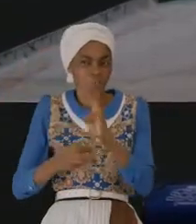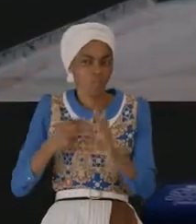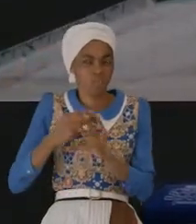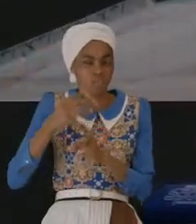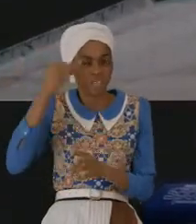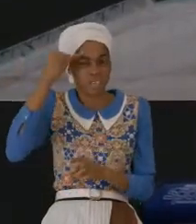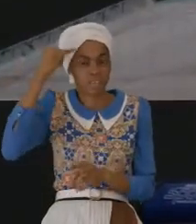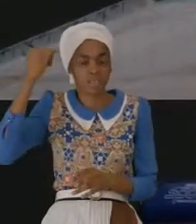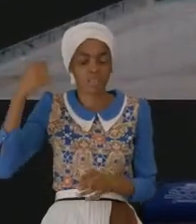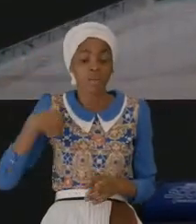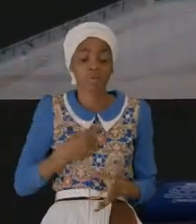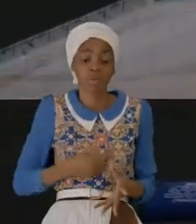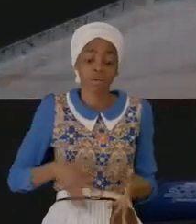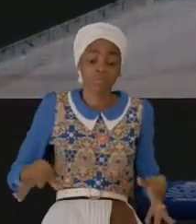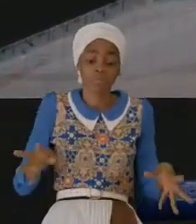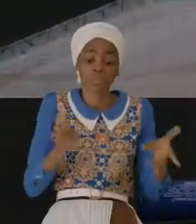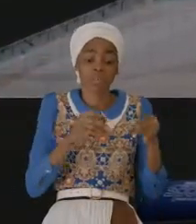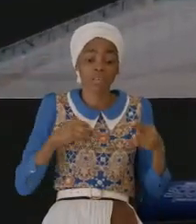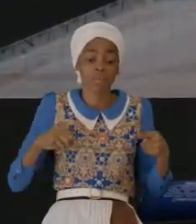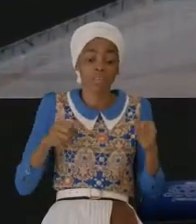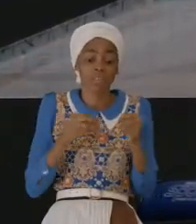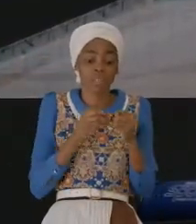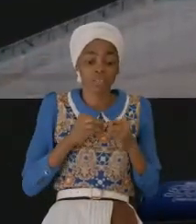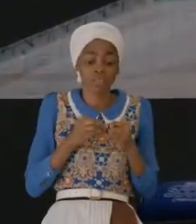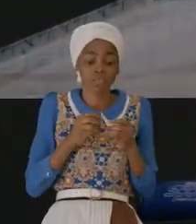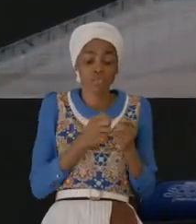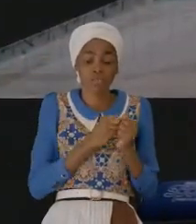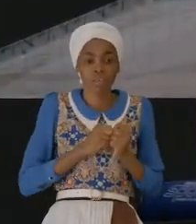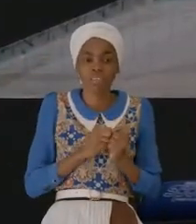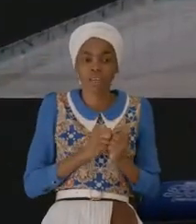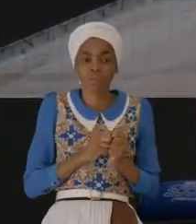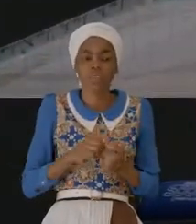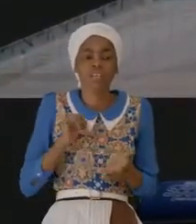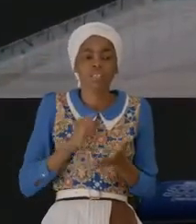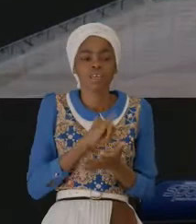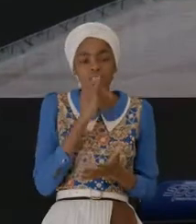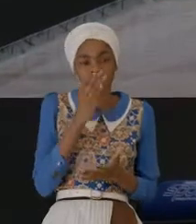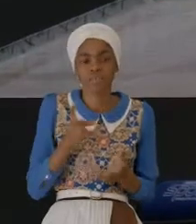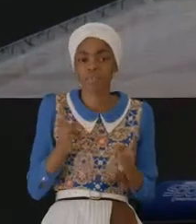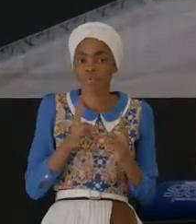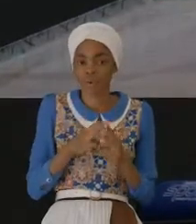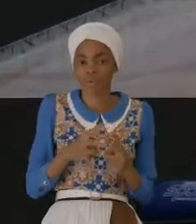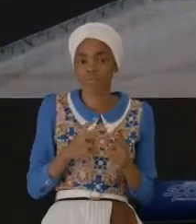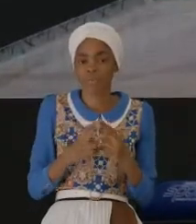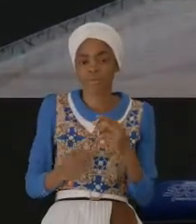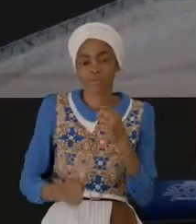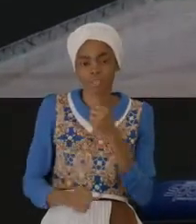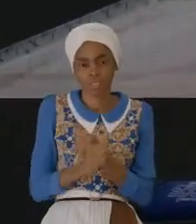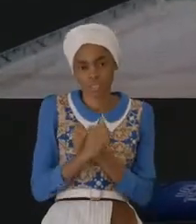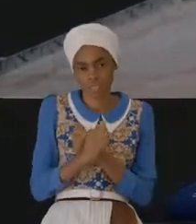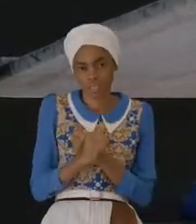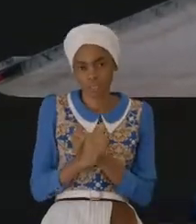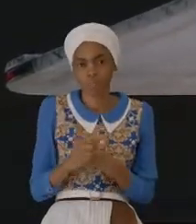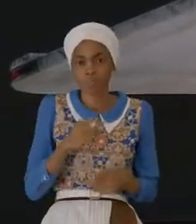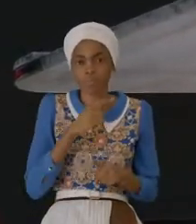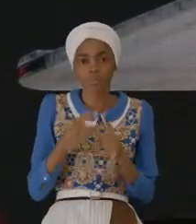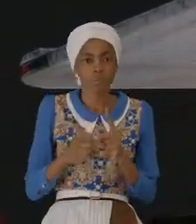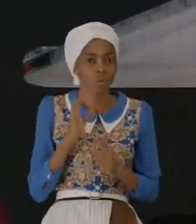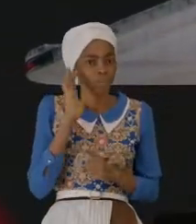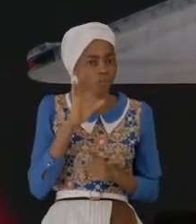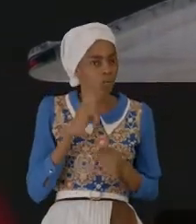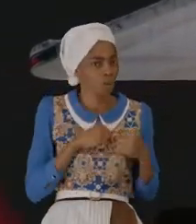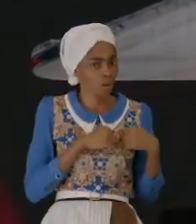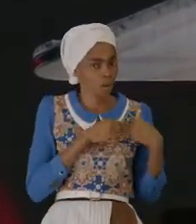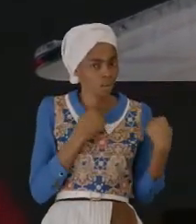together that's very very dangerous when your heart